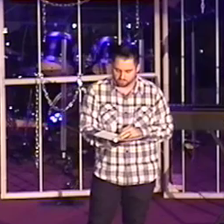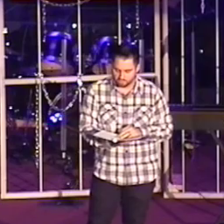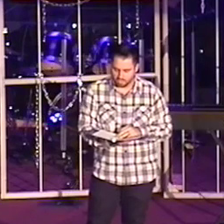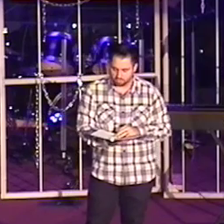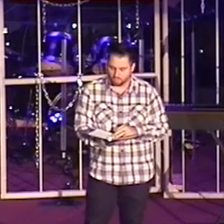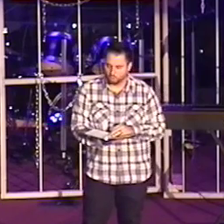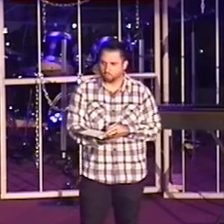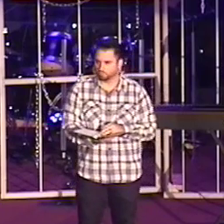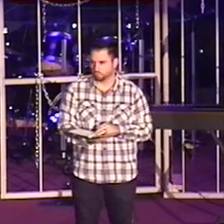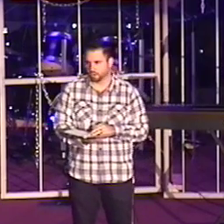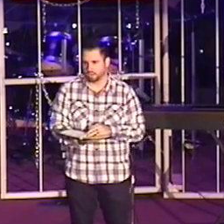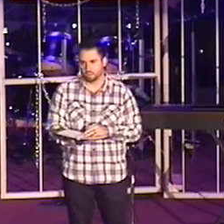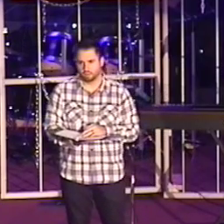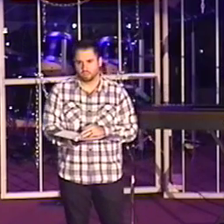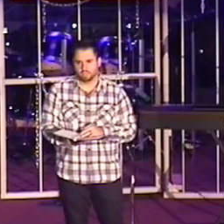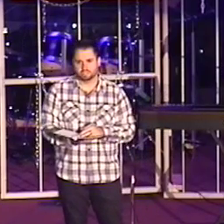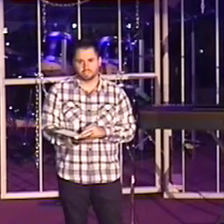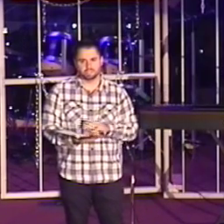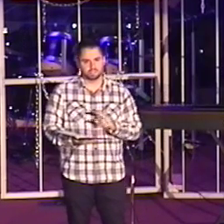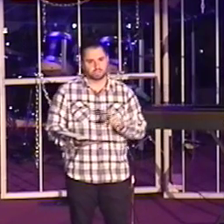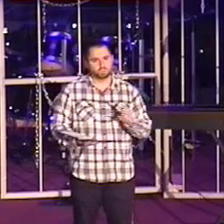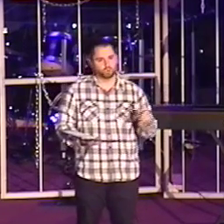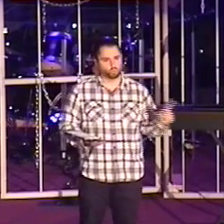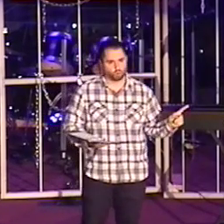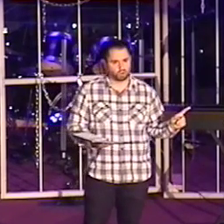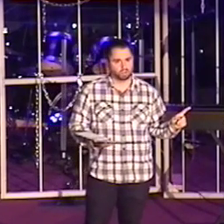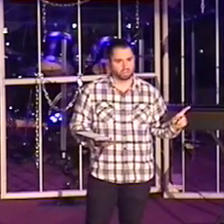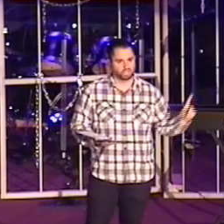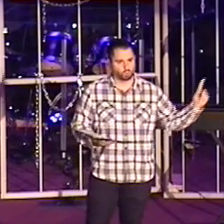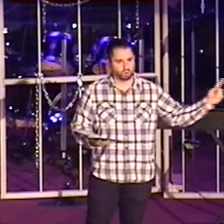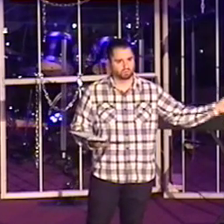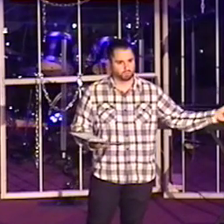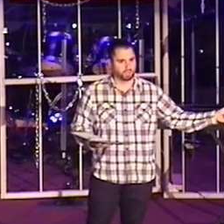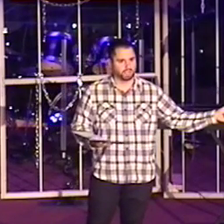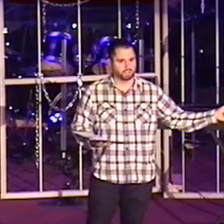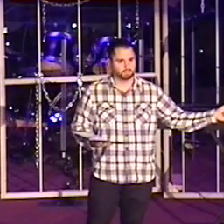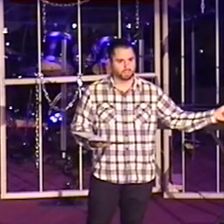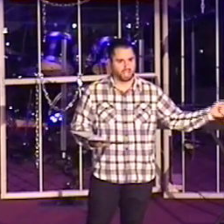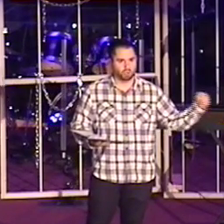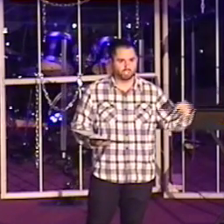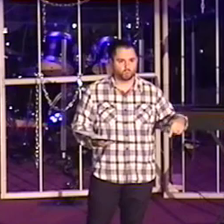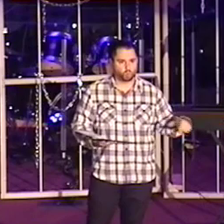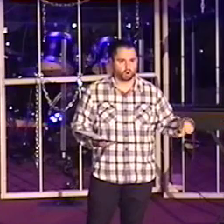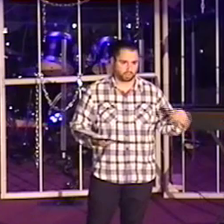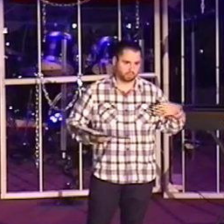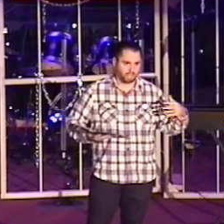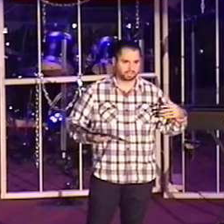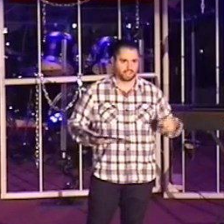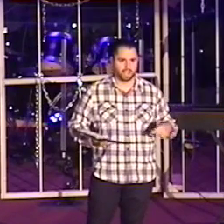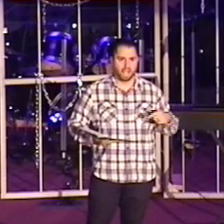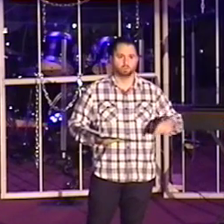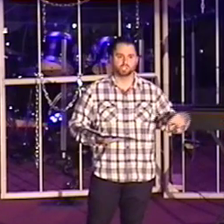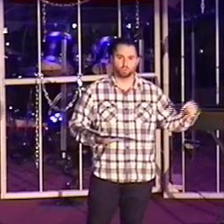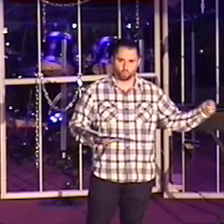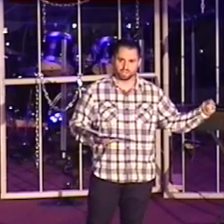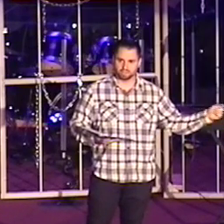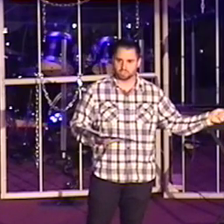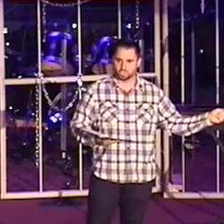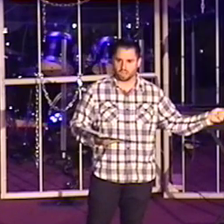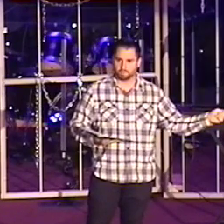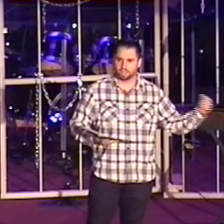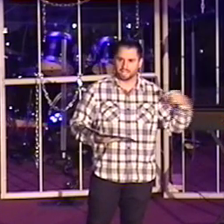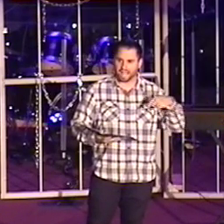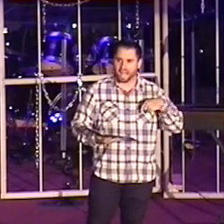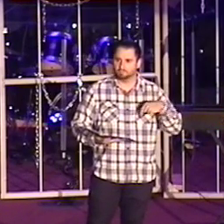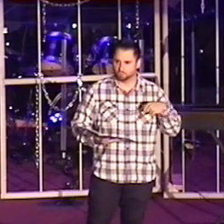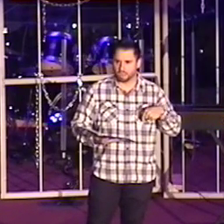whether slave or free. You see, he says, I want you to work like you're working for me. I want you to work, God's saying. I want you to work at this